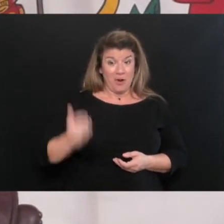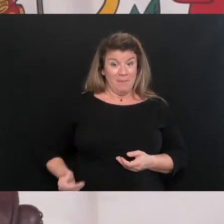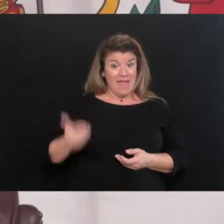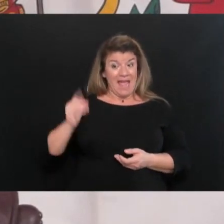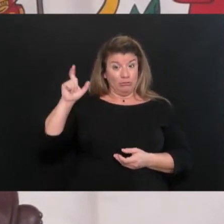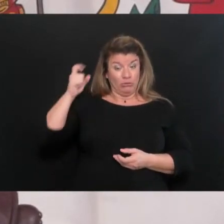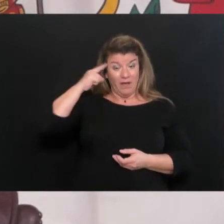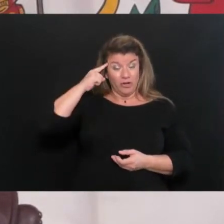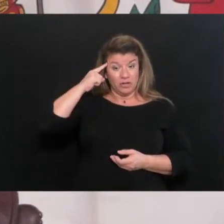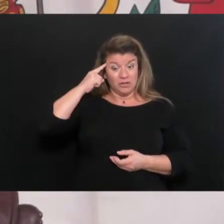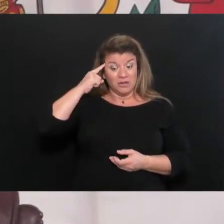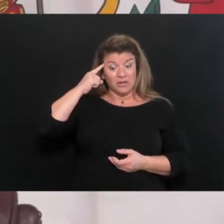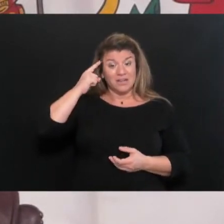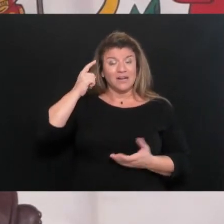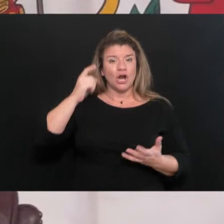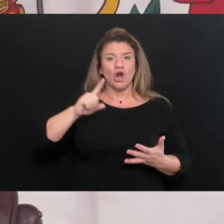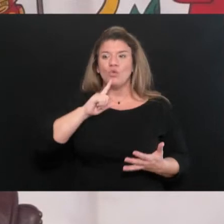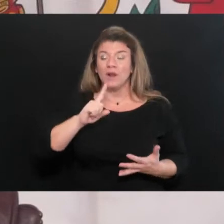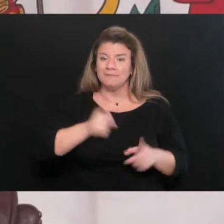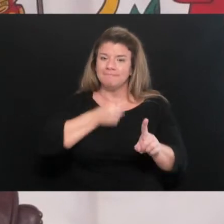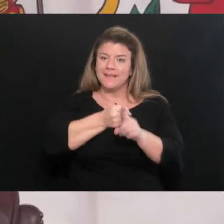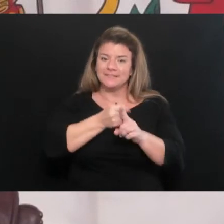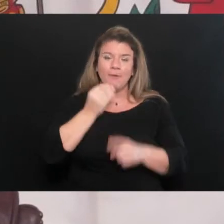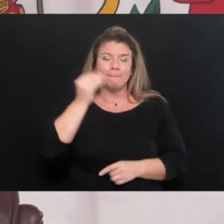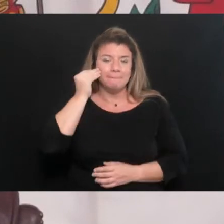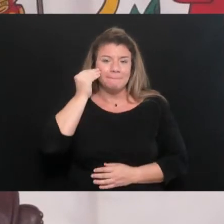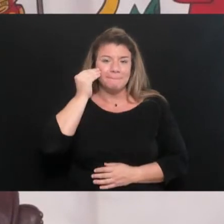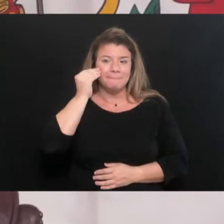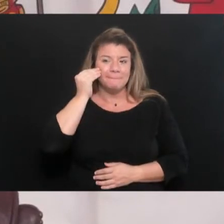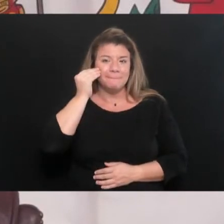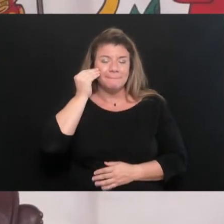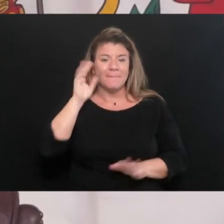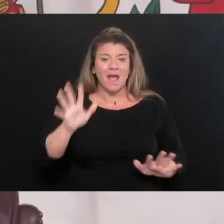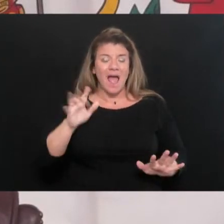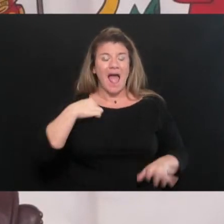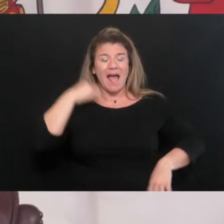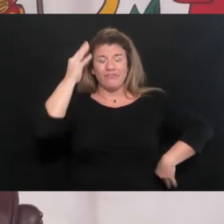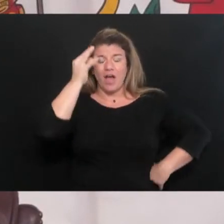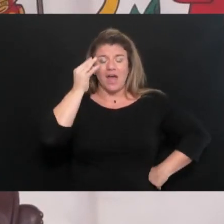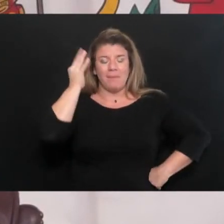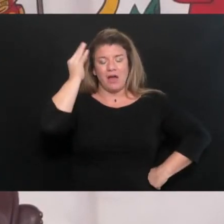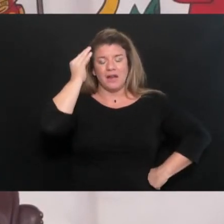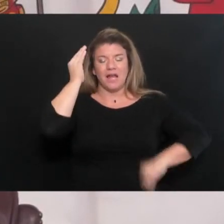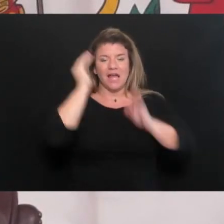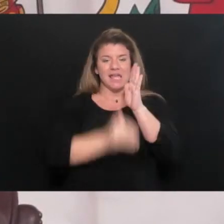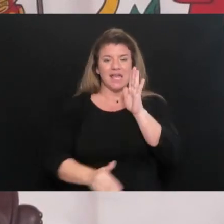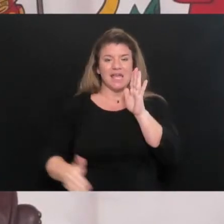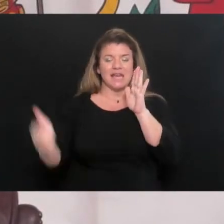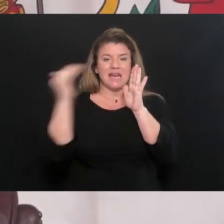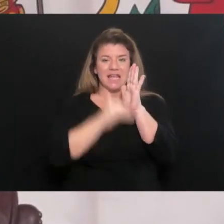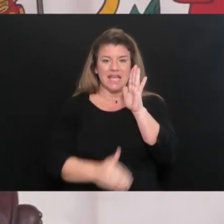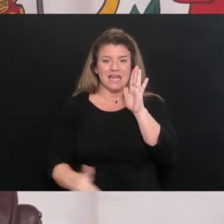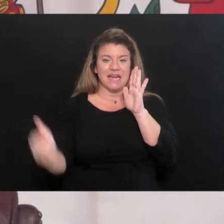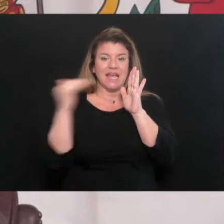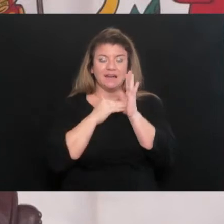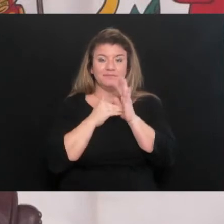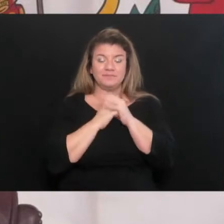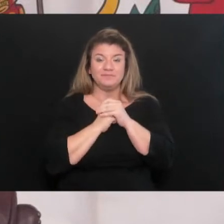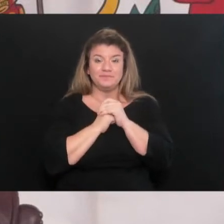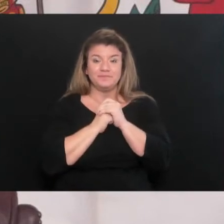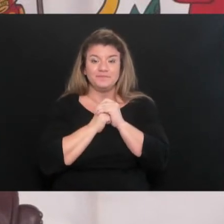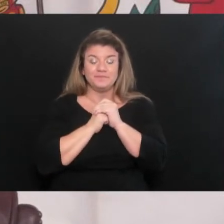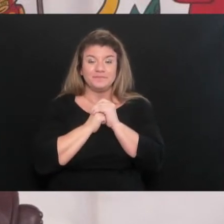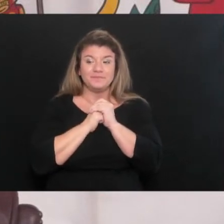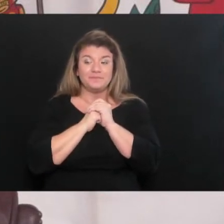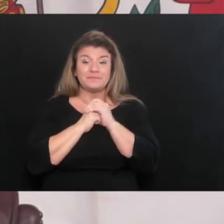governor, really hits home, because I've thought about that over and over and over. That's why